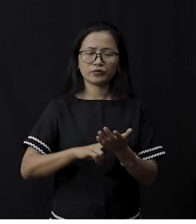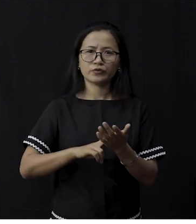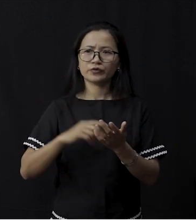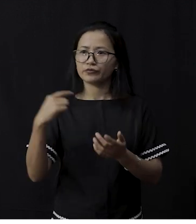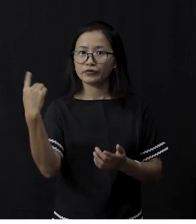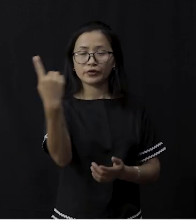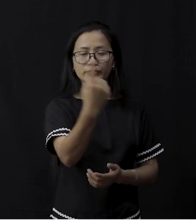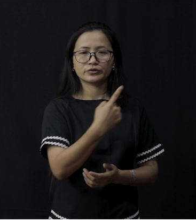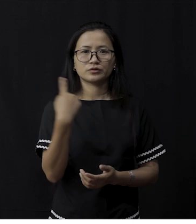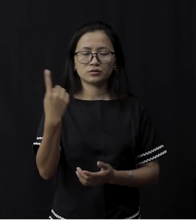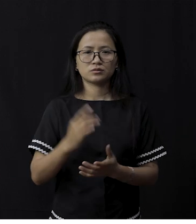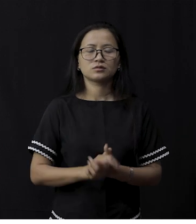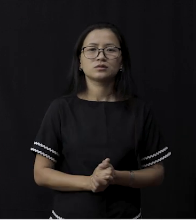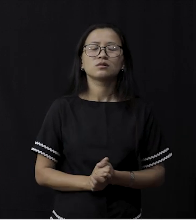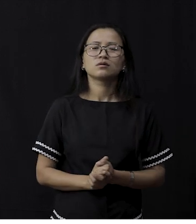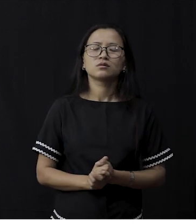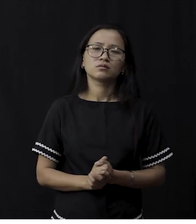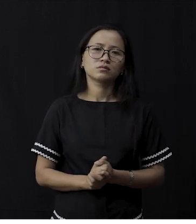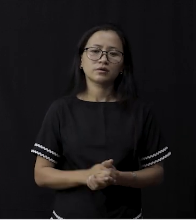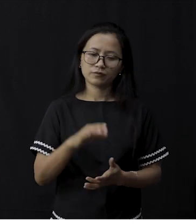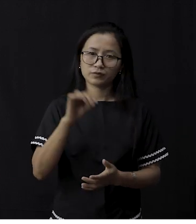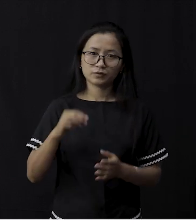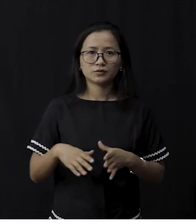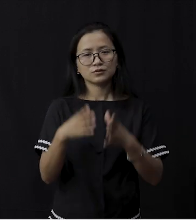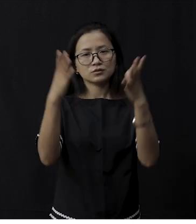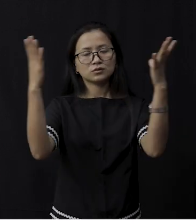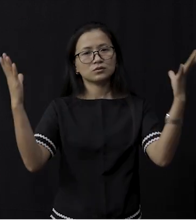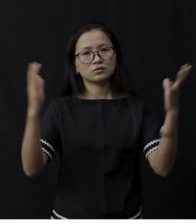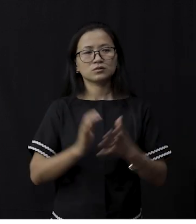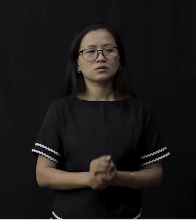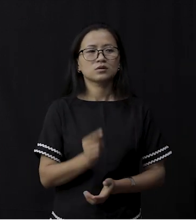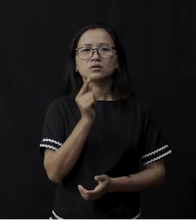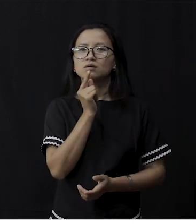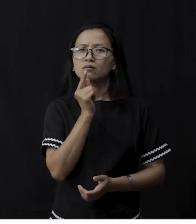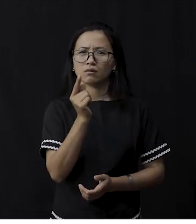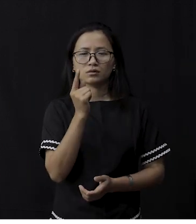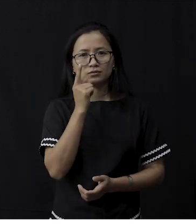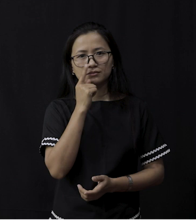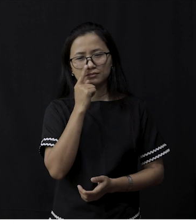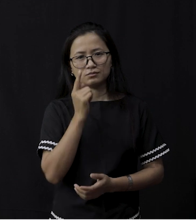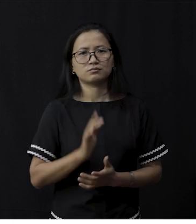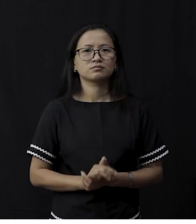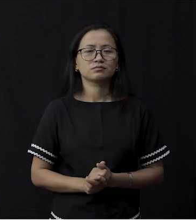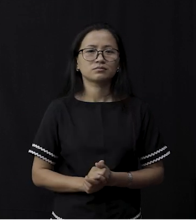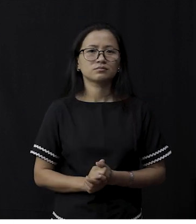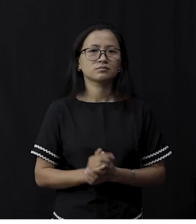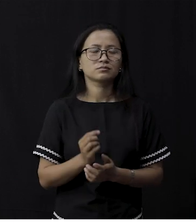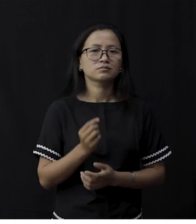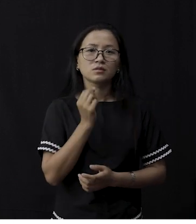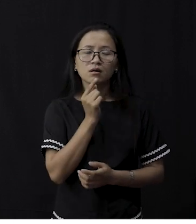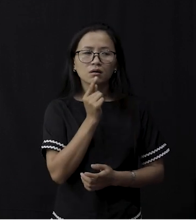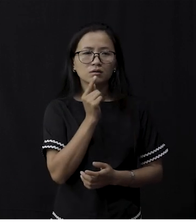outside, they are in awe of this nature. So I found a tree. Then my uncle was passing by. So I saw him and I said my hi to